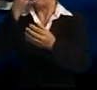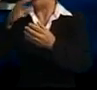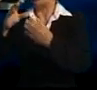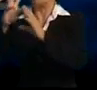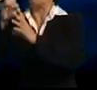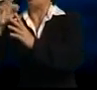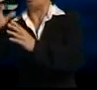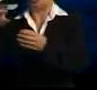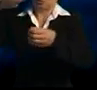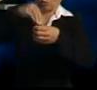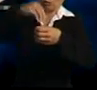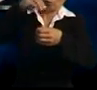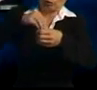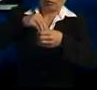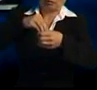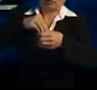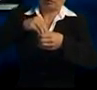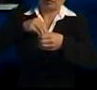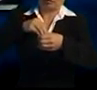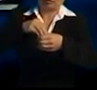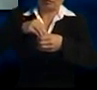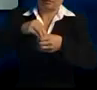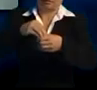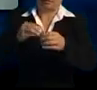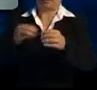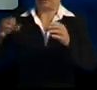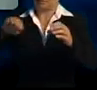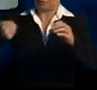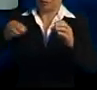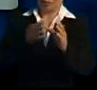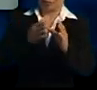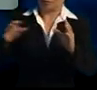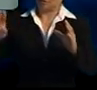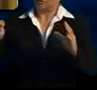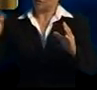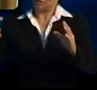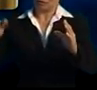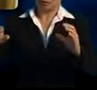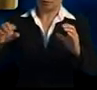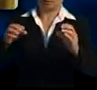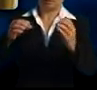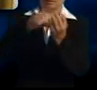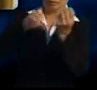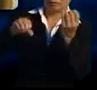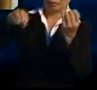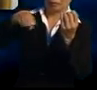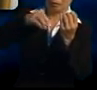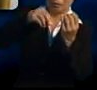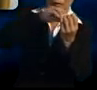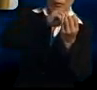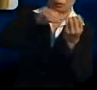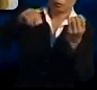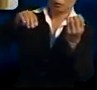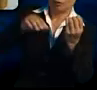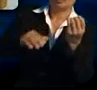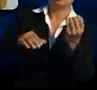We have to put the glass wool in between to prevent potassium manganate 7 crystals from mixing with the